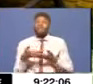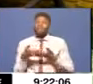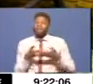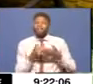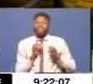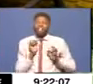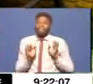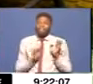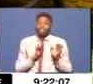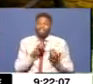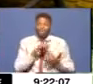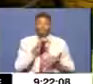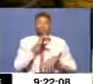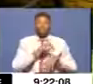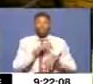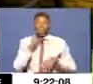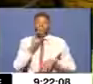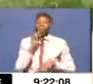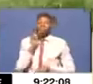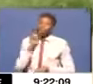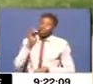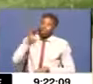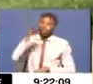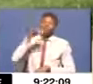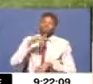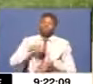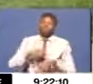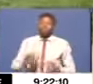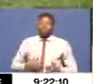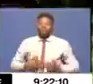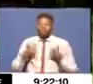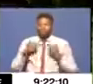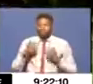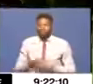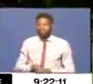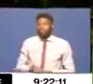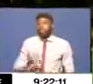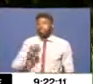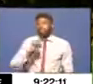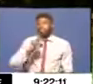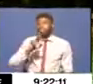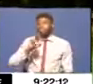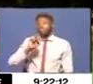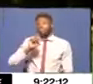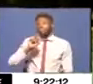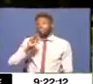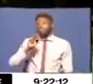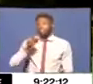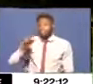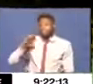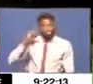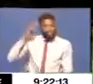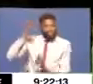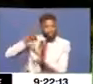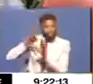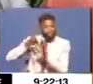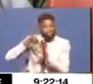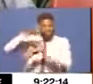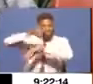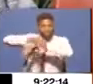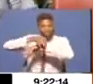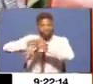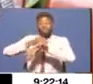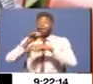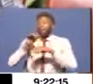affect them in their later stages in life. Susan Njeri Waititu, a counseling psychologist, is challenging the judiciary